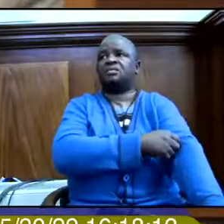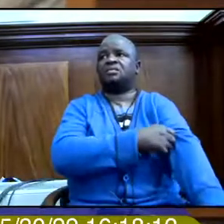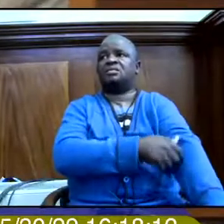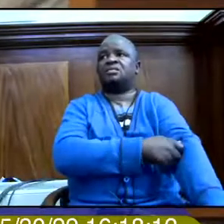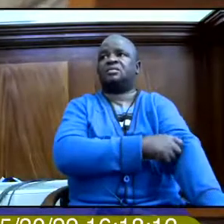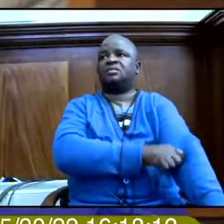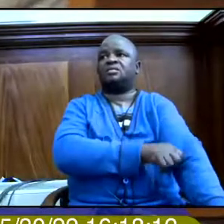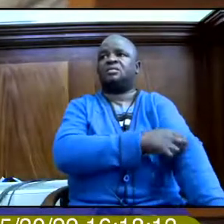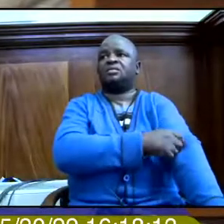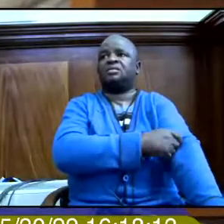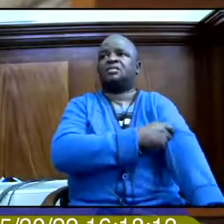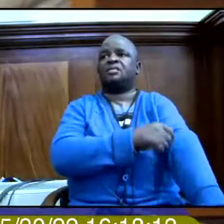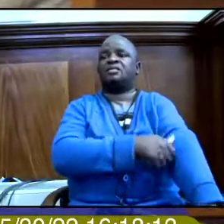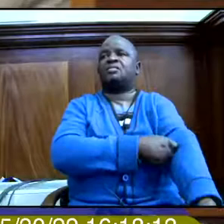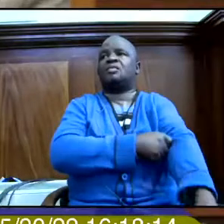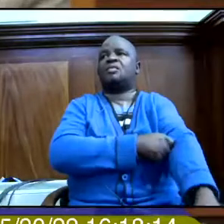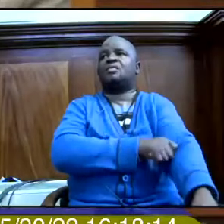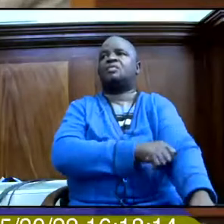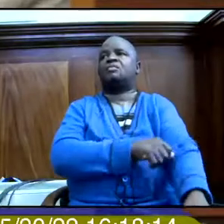the fifth one